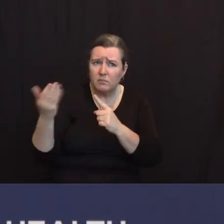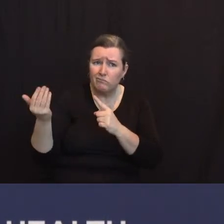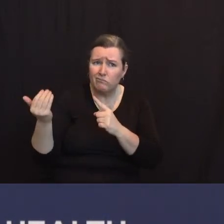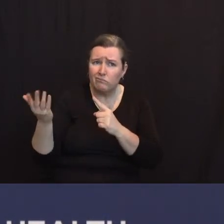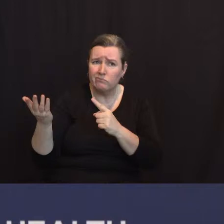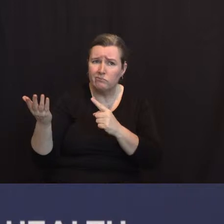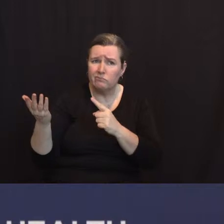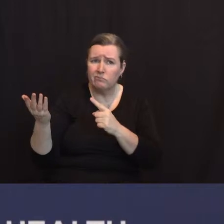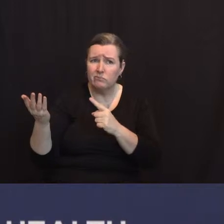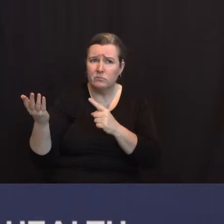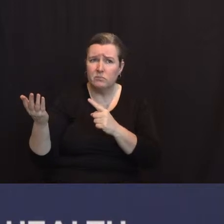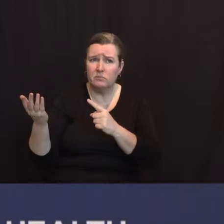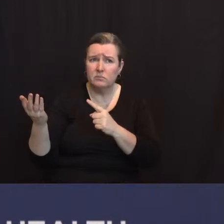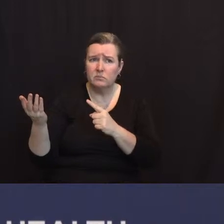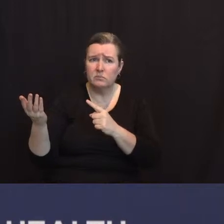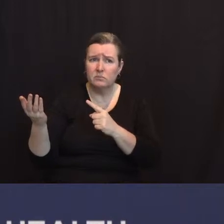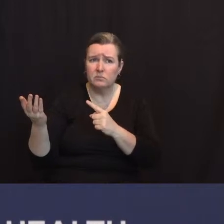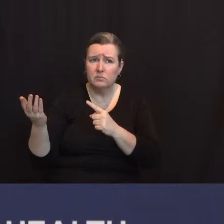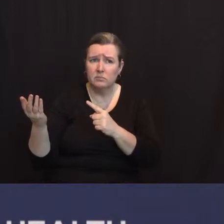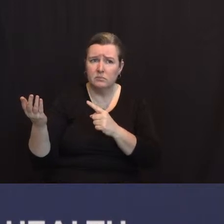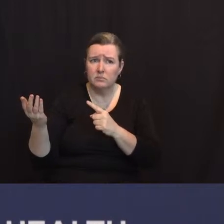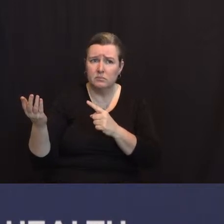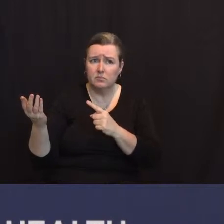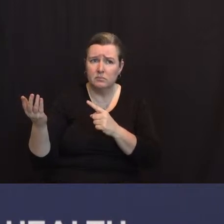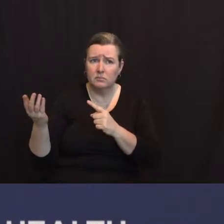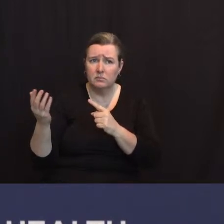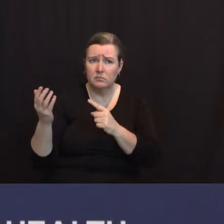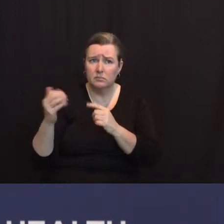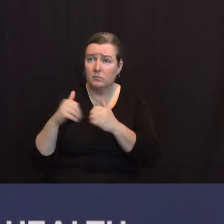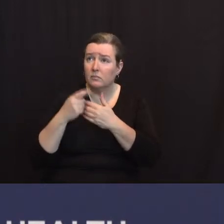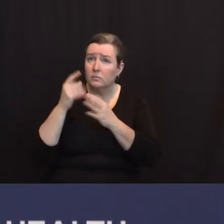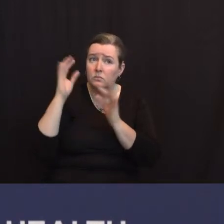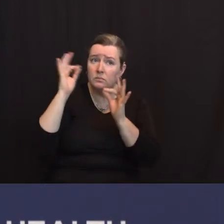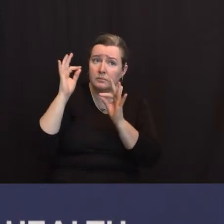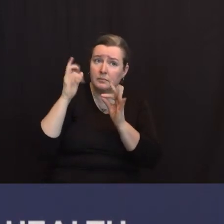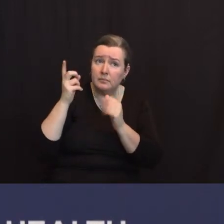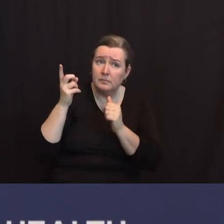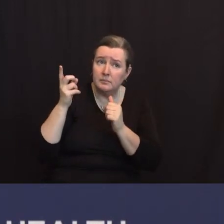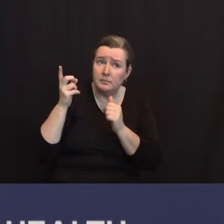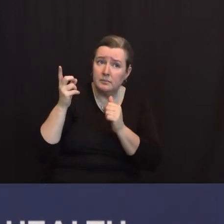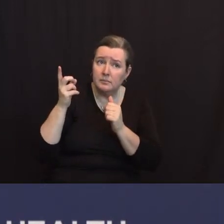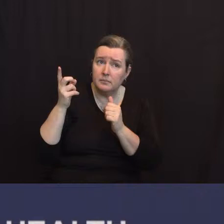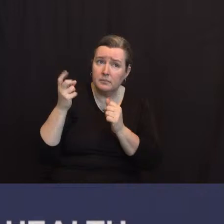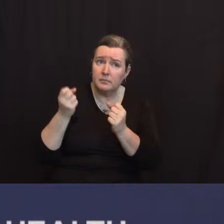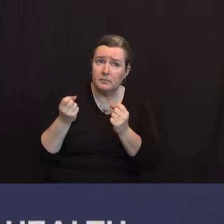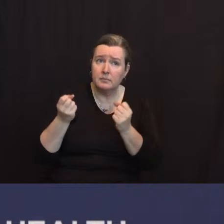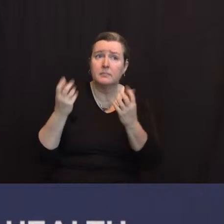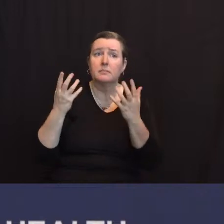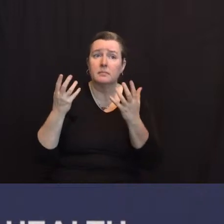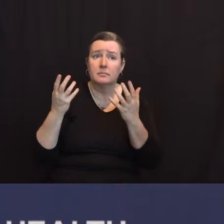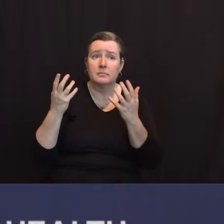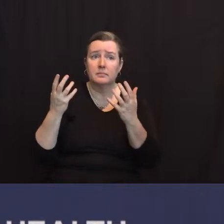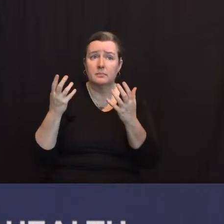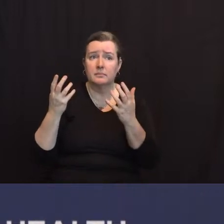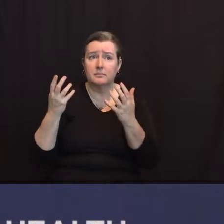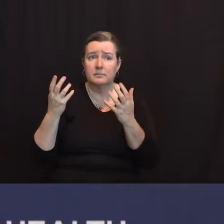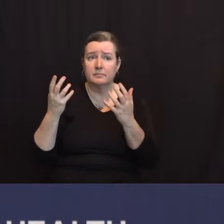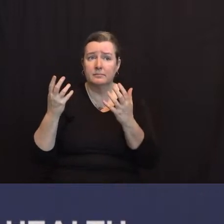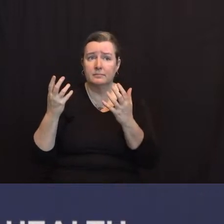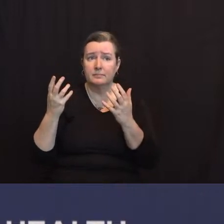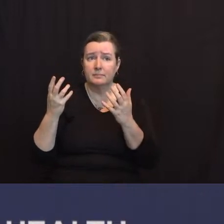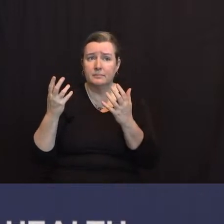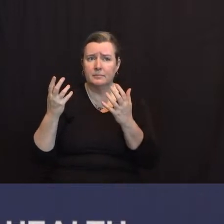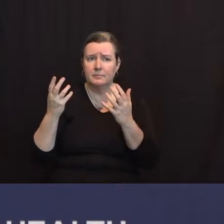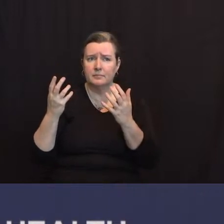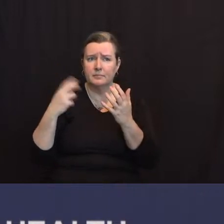how much in the dark were we in the beginning? I remember going into the elevator with you, Judy, at that meeting